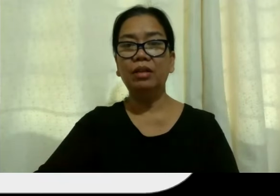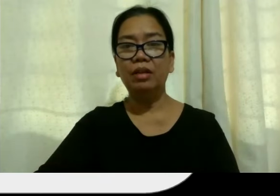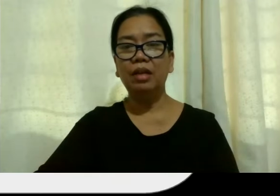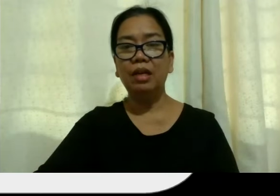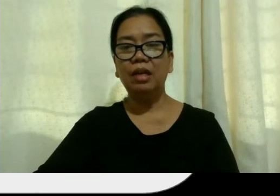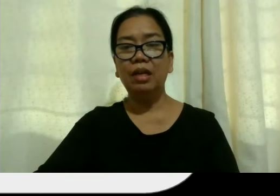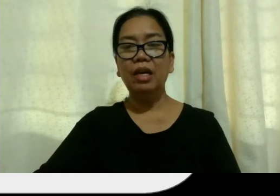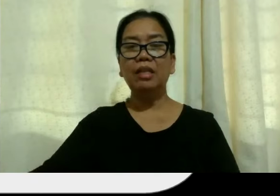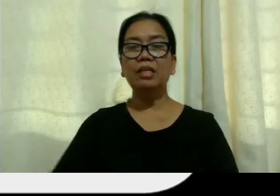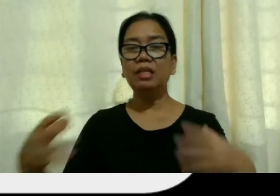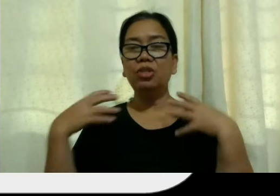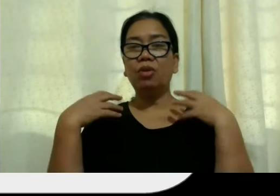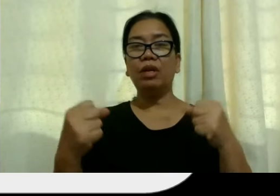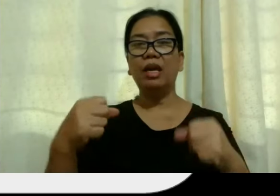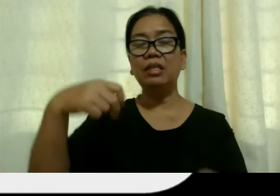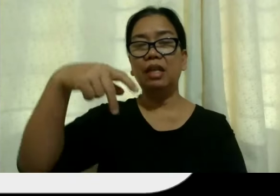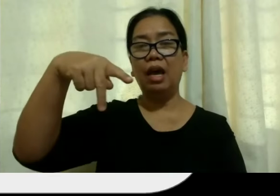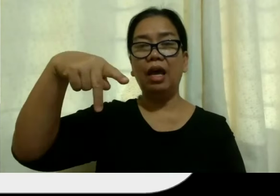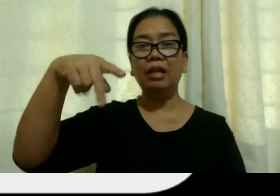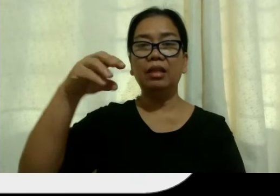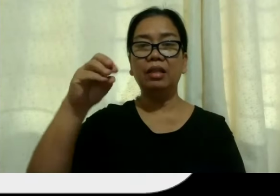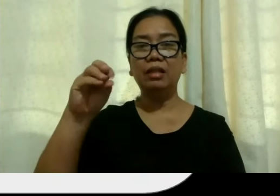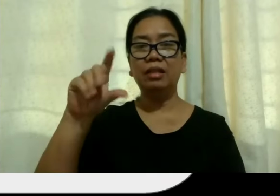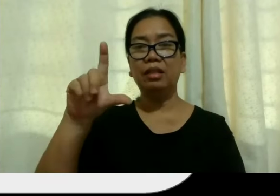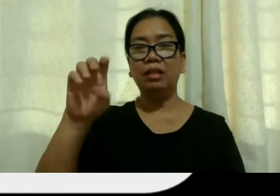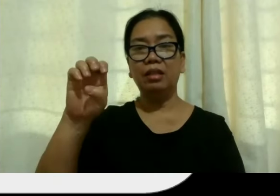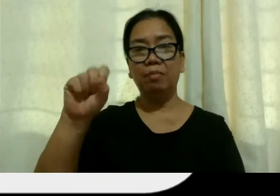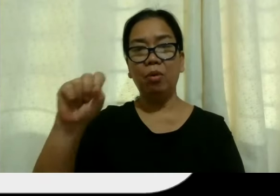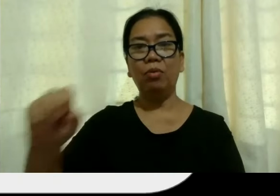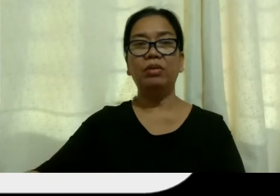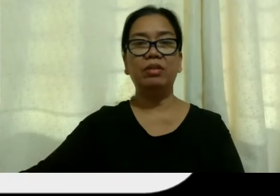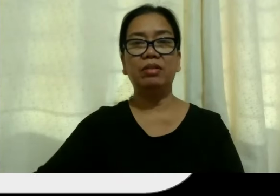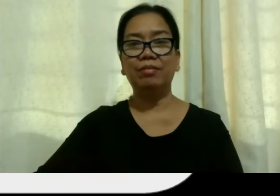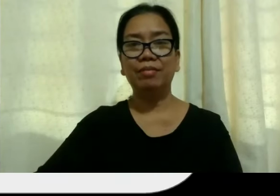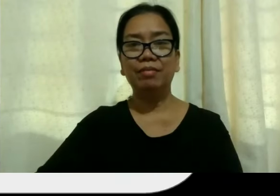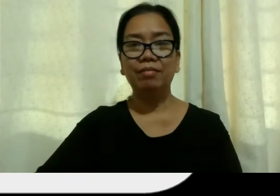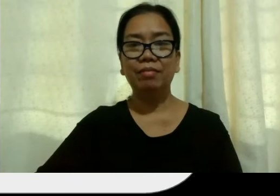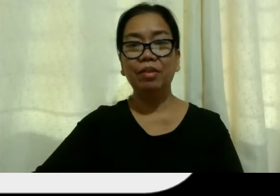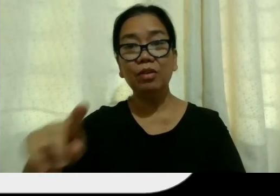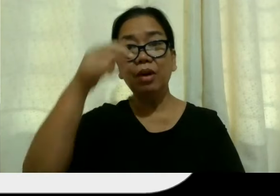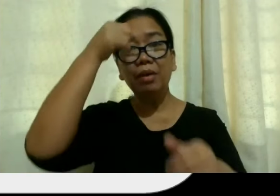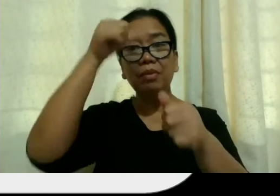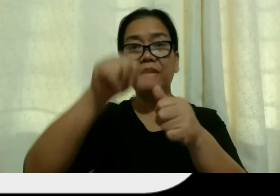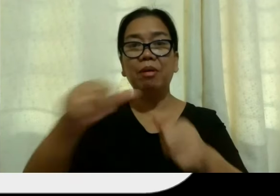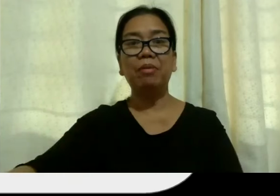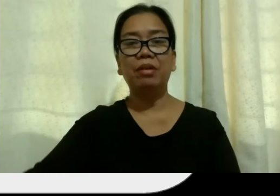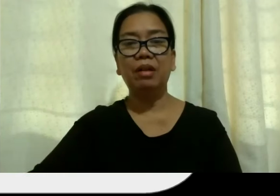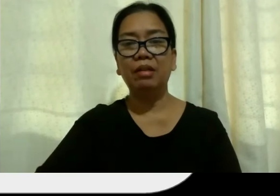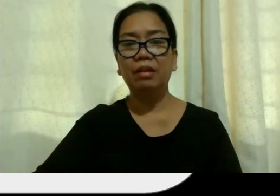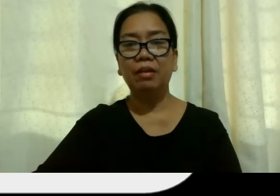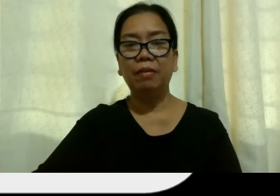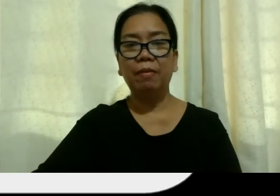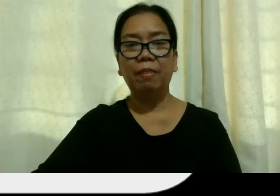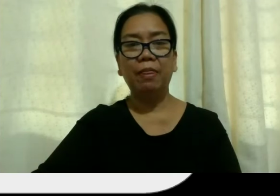5, 4, 3, 2, 1. It is strongest at the poles. You have to remember